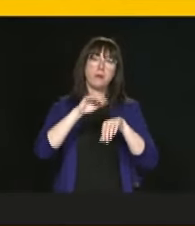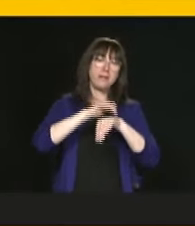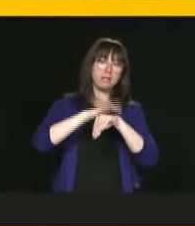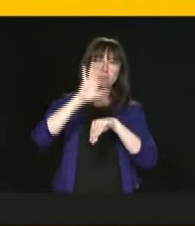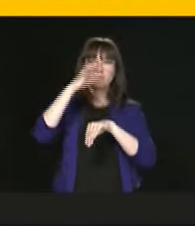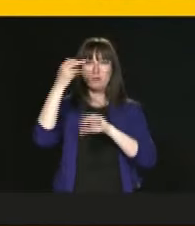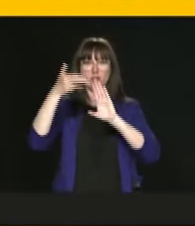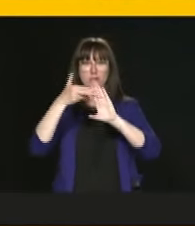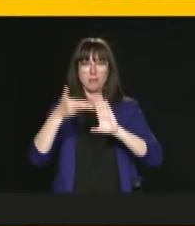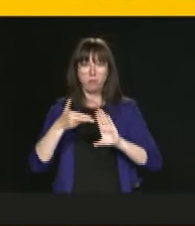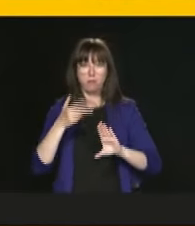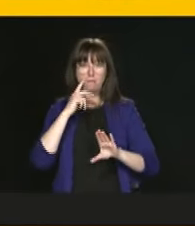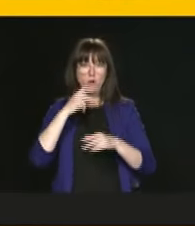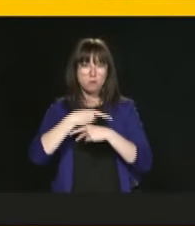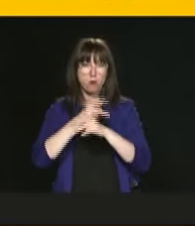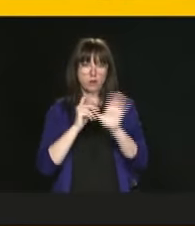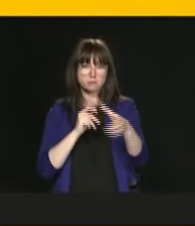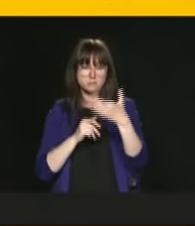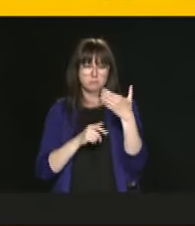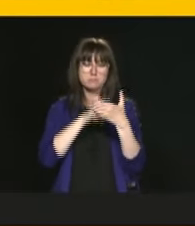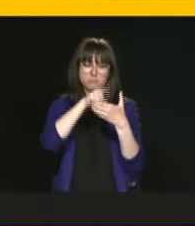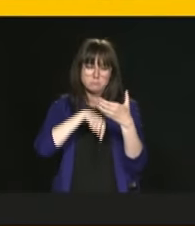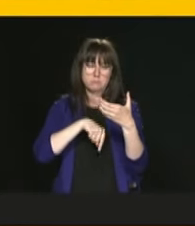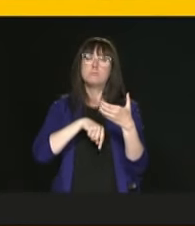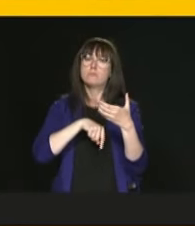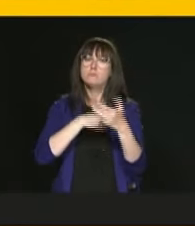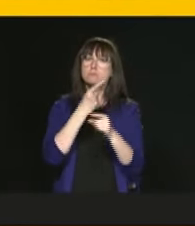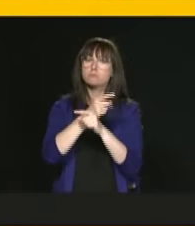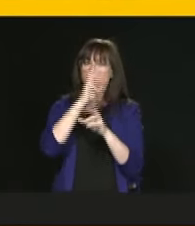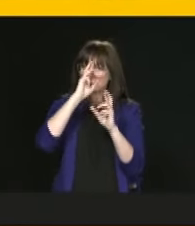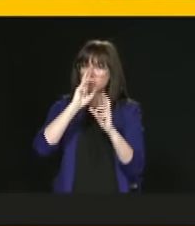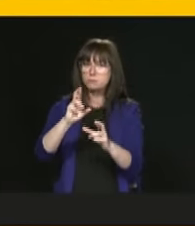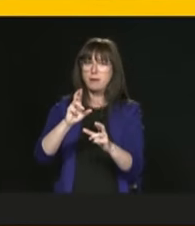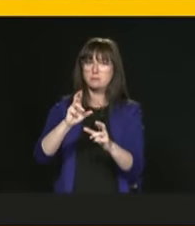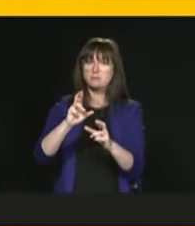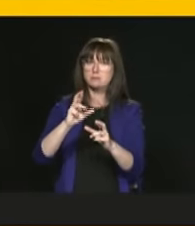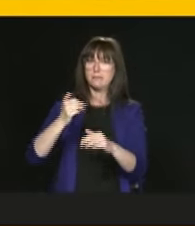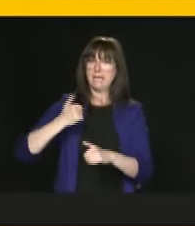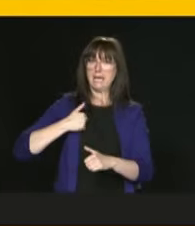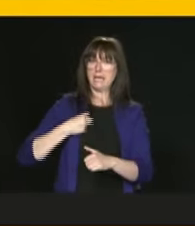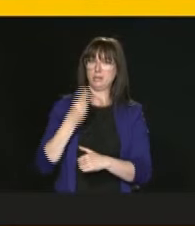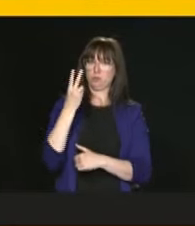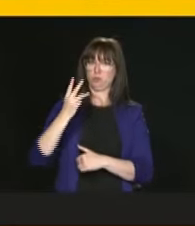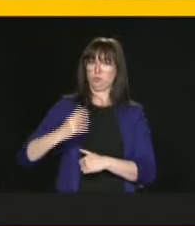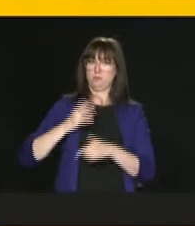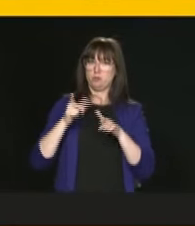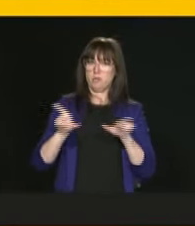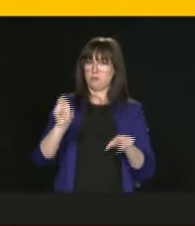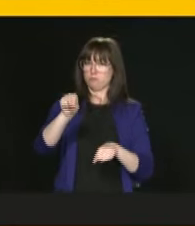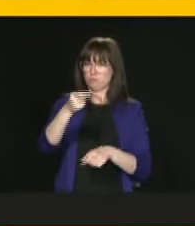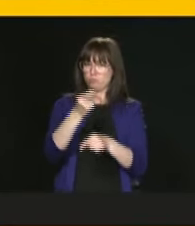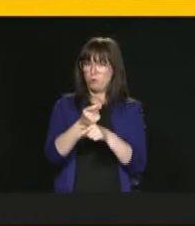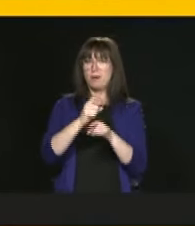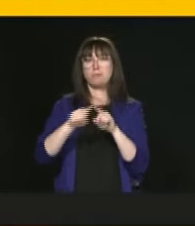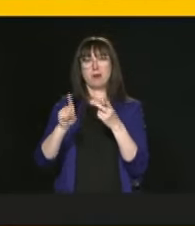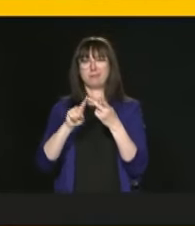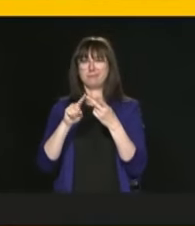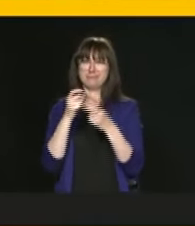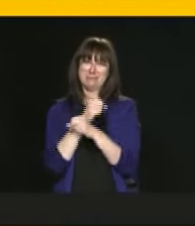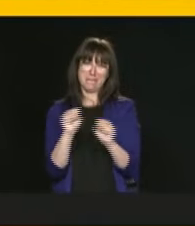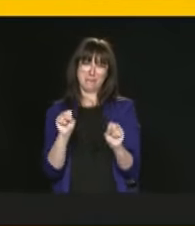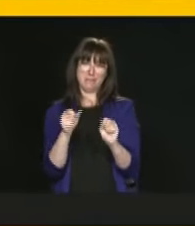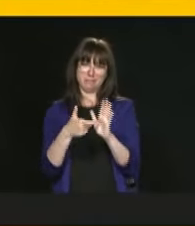of recognizing the important bilingualism of our country, but it's a question of safety as well. It's a